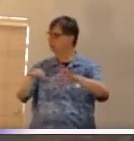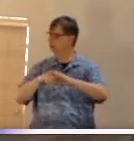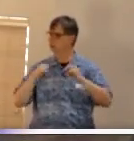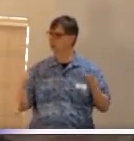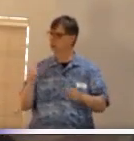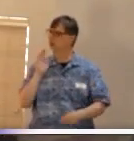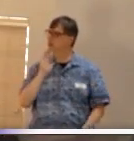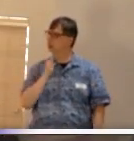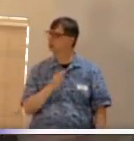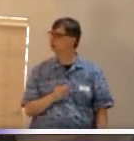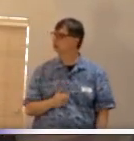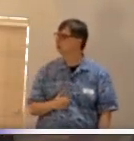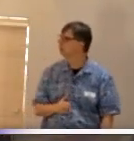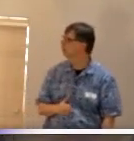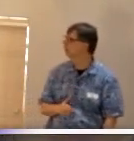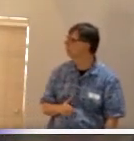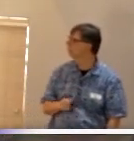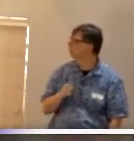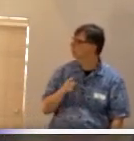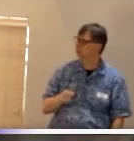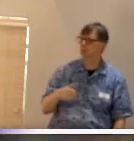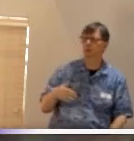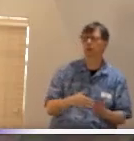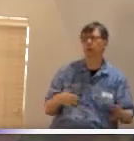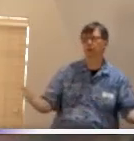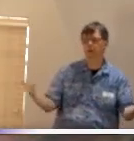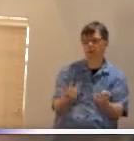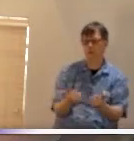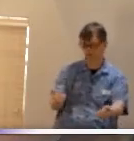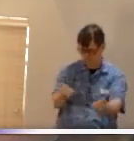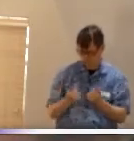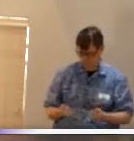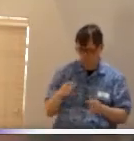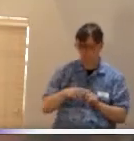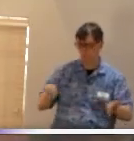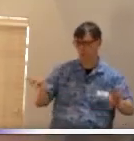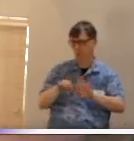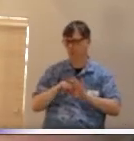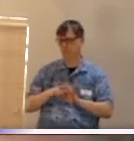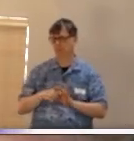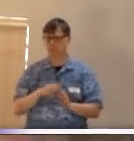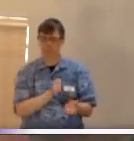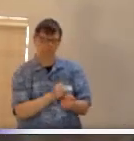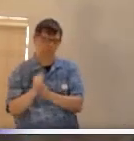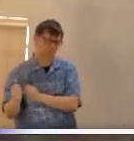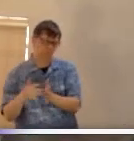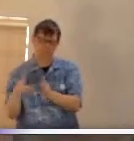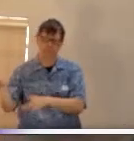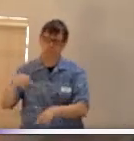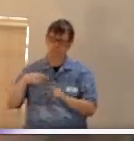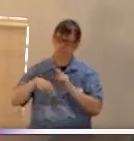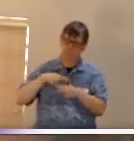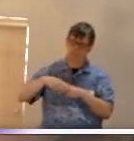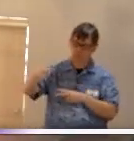to your beingness. You start to take responsibility so that you can have respondability to the people